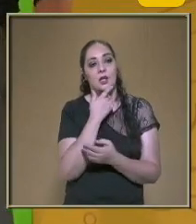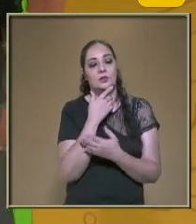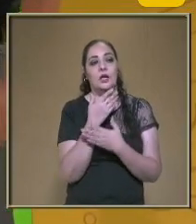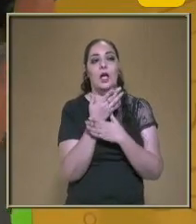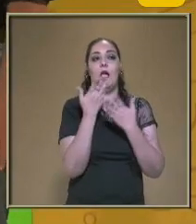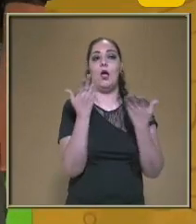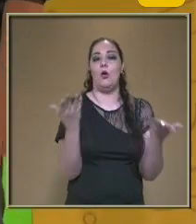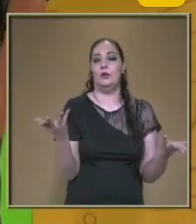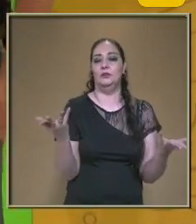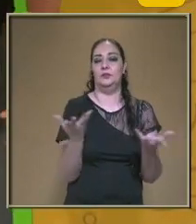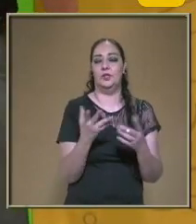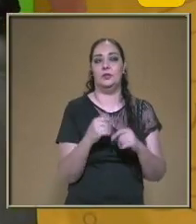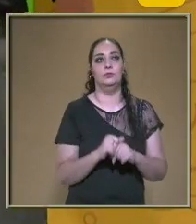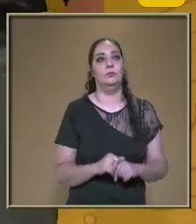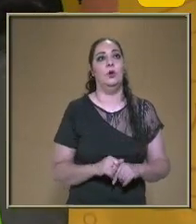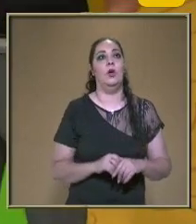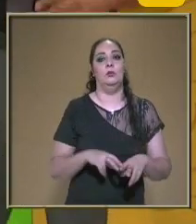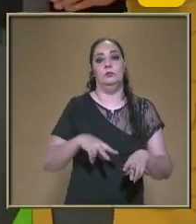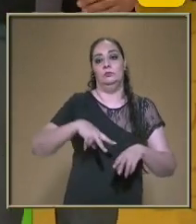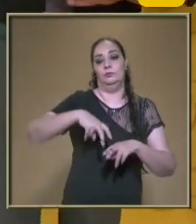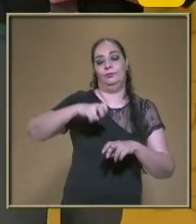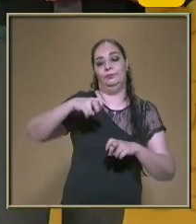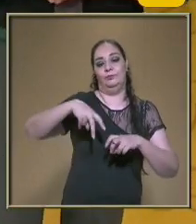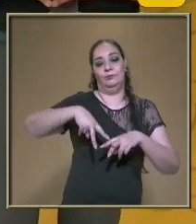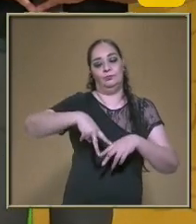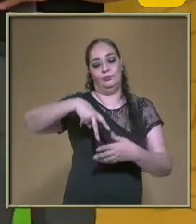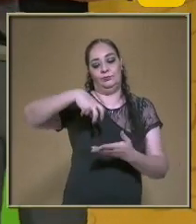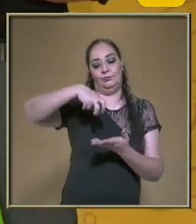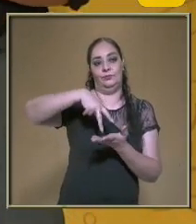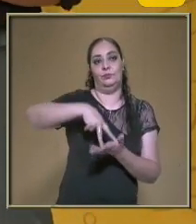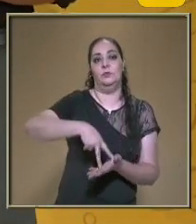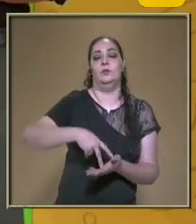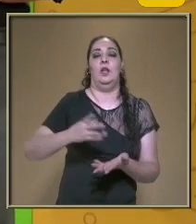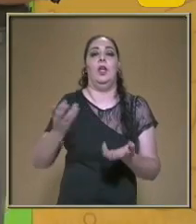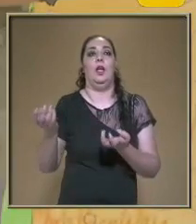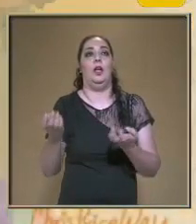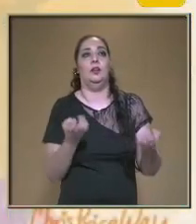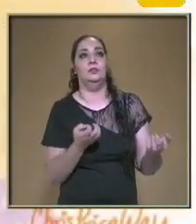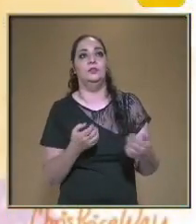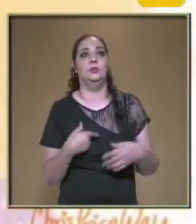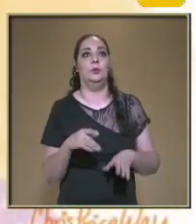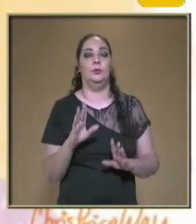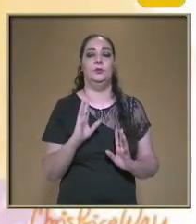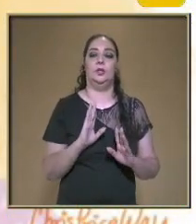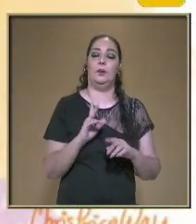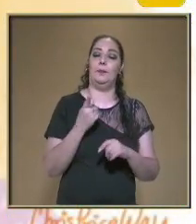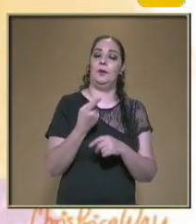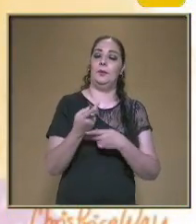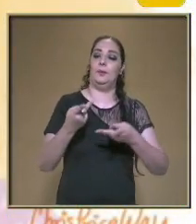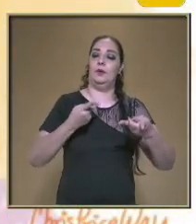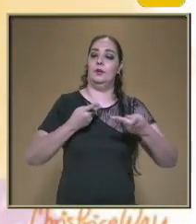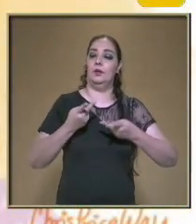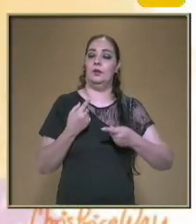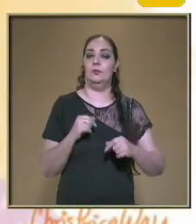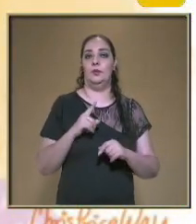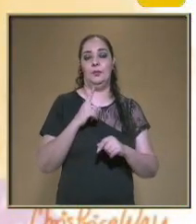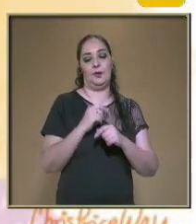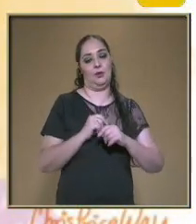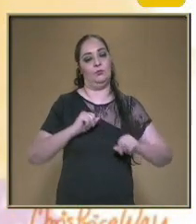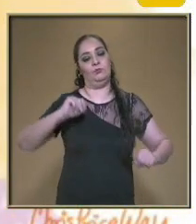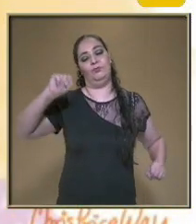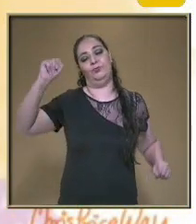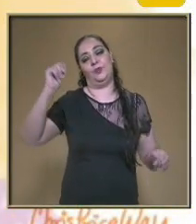and let's make some squats, okay? Let's work out our body. Prepare your body. Stretch